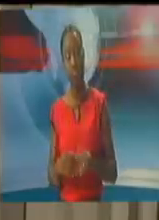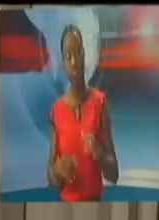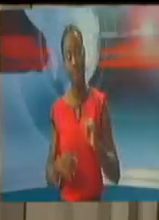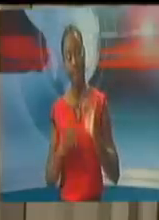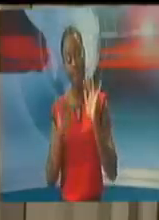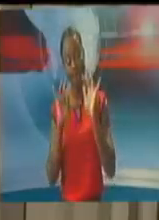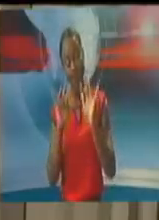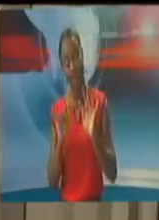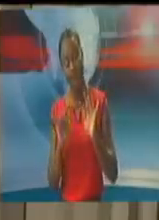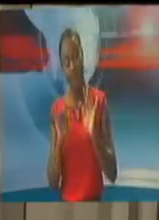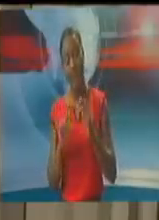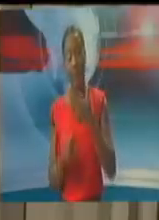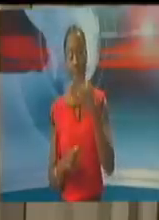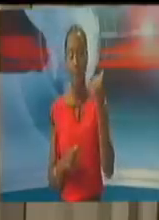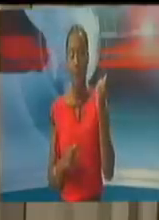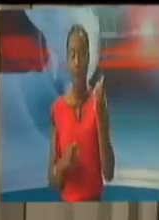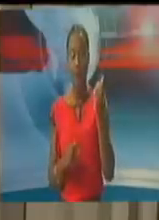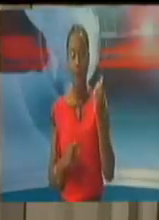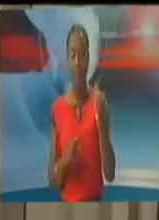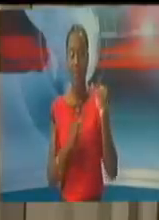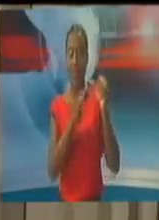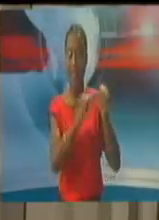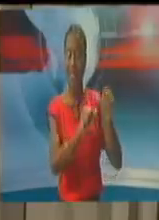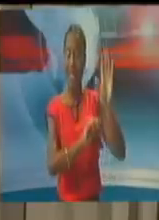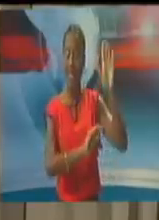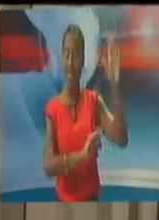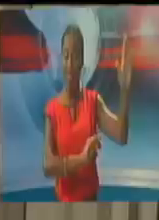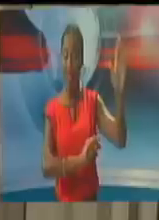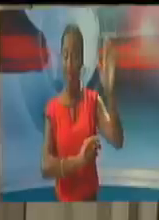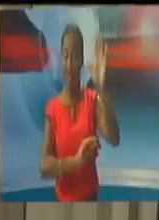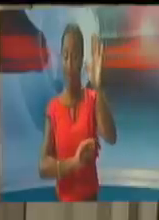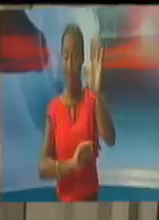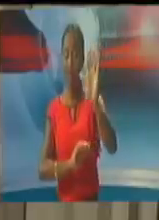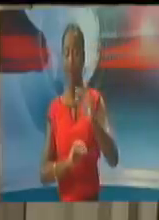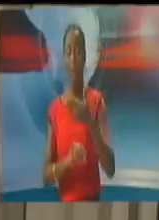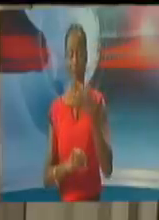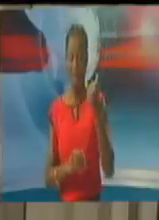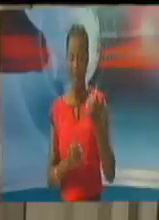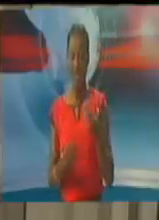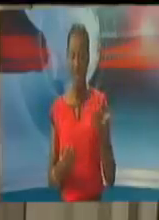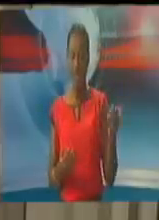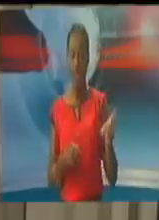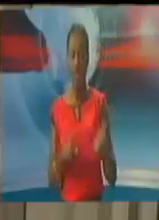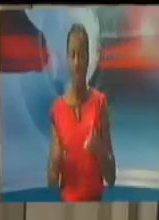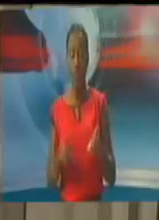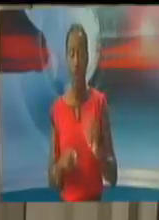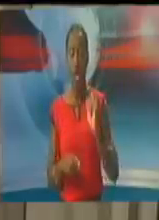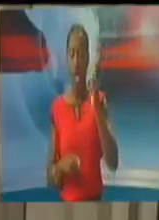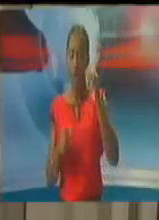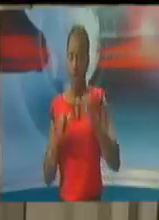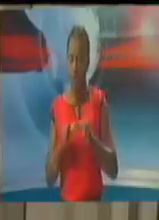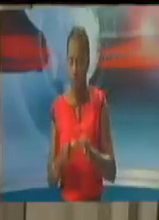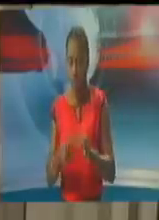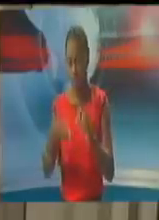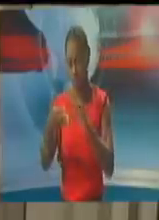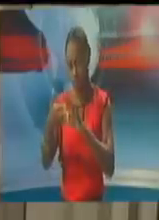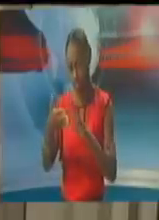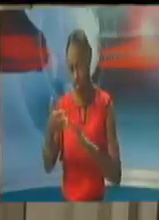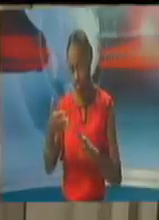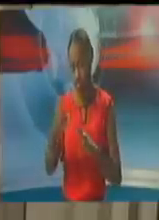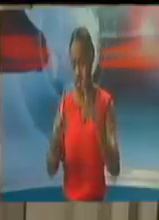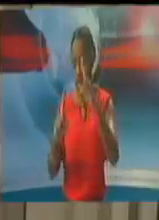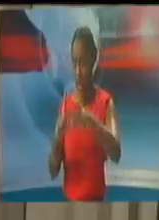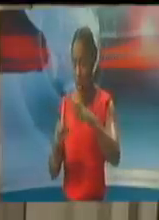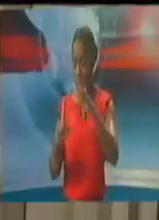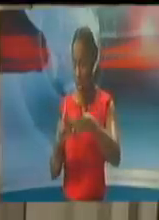the best thing to do is to shelter in place, and that continues to be our position. I will continue to look at your request for exemptions, and no amount of lawyers